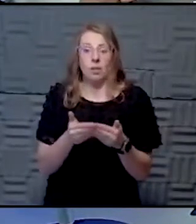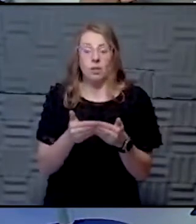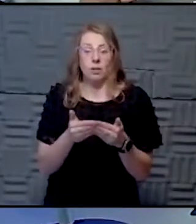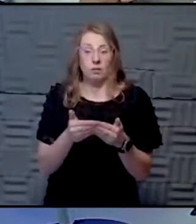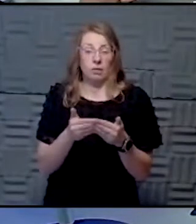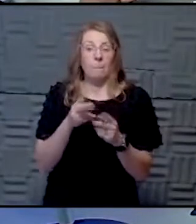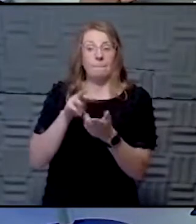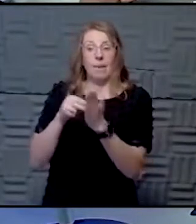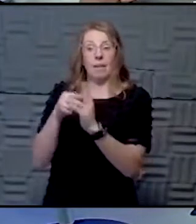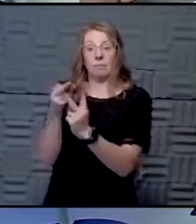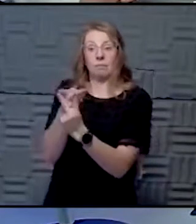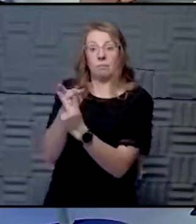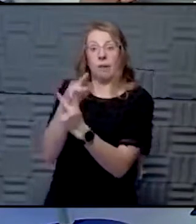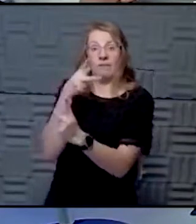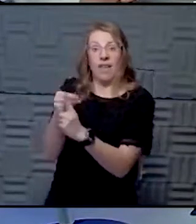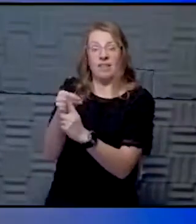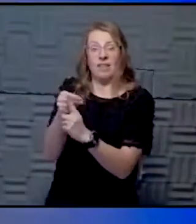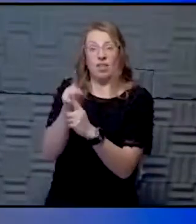newborn?